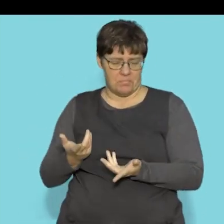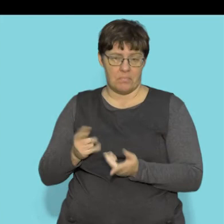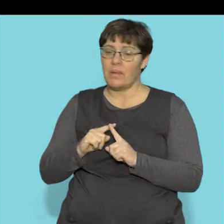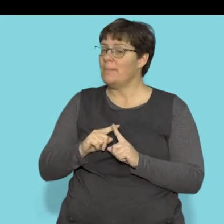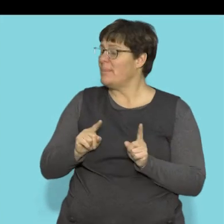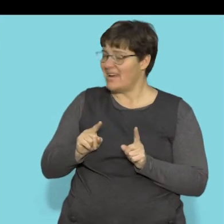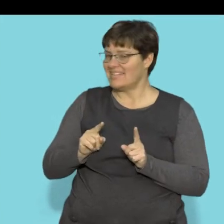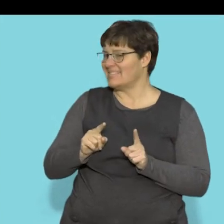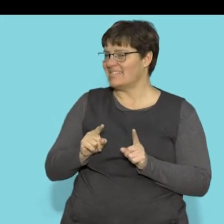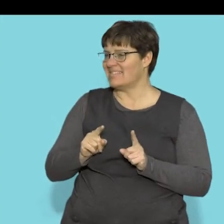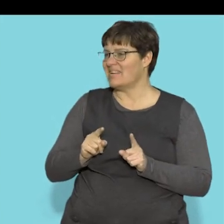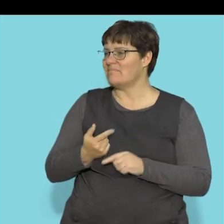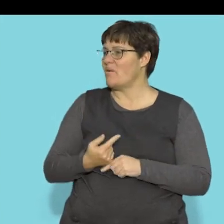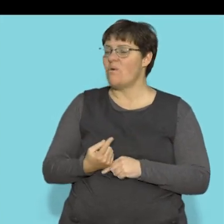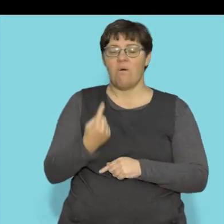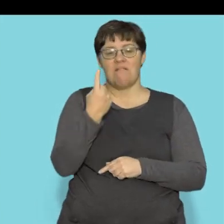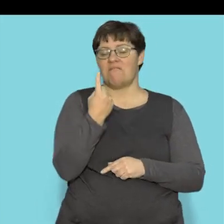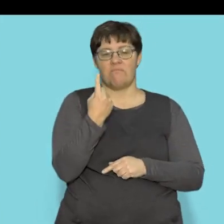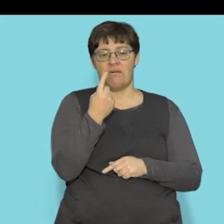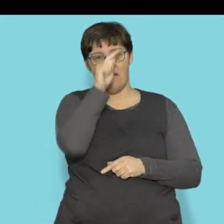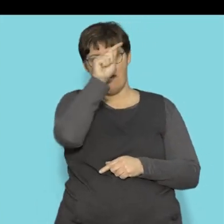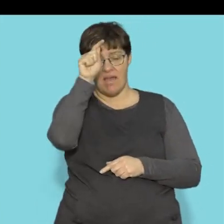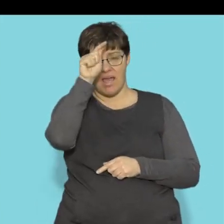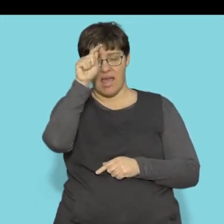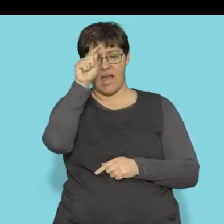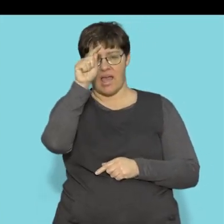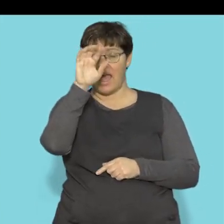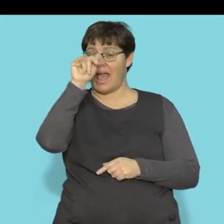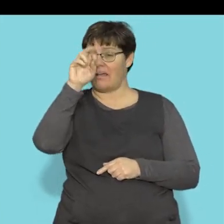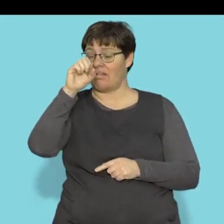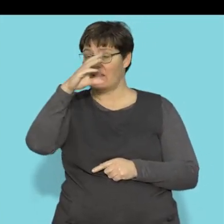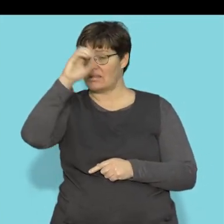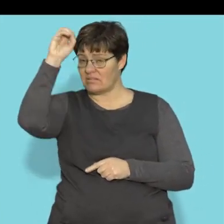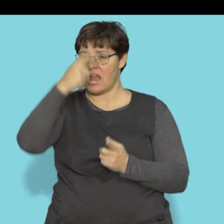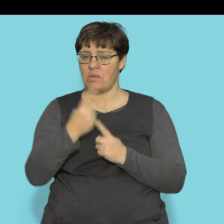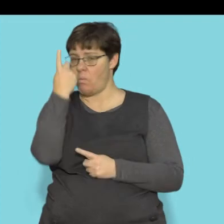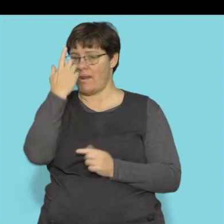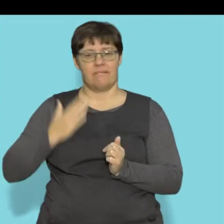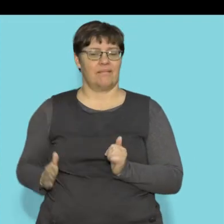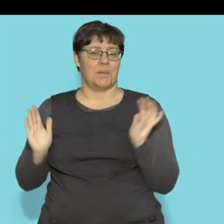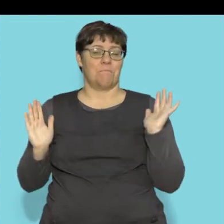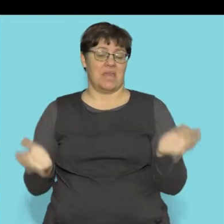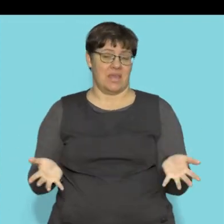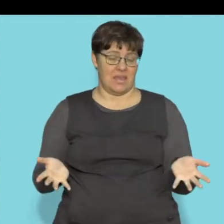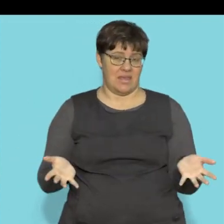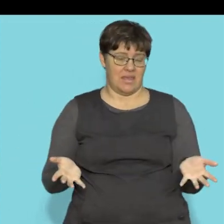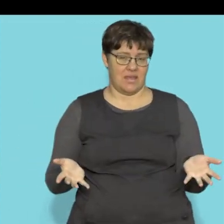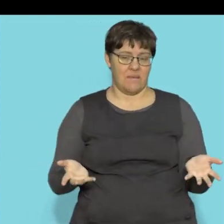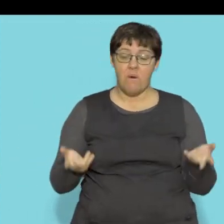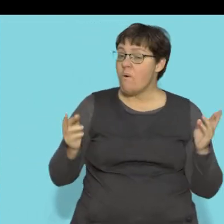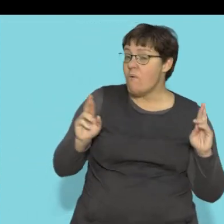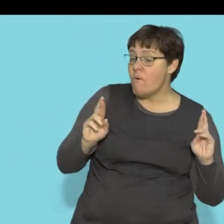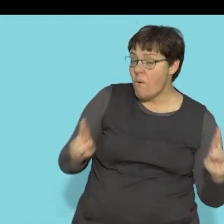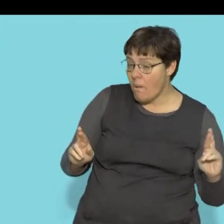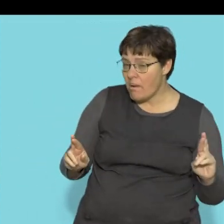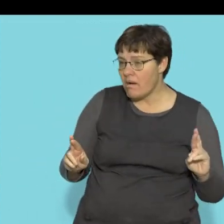But in this particular example, I see that I only have my angle and a side. But I'm hoping